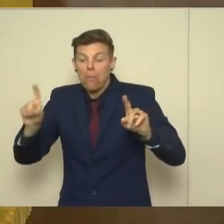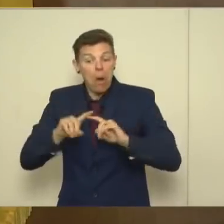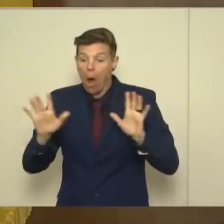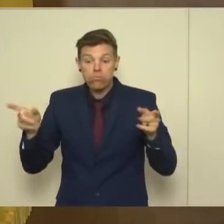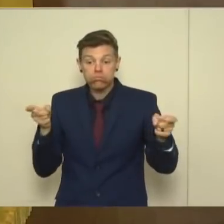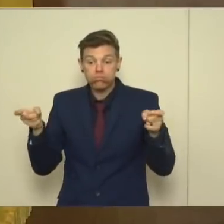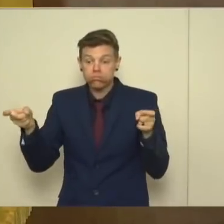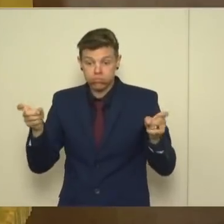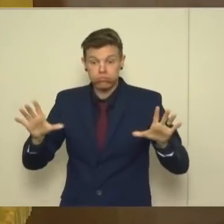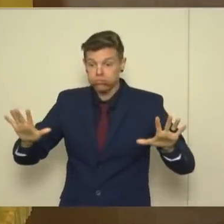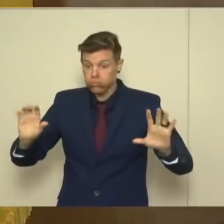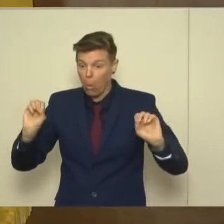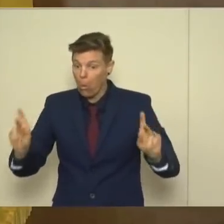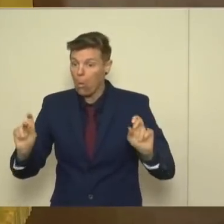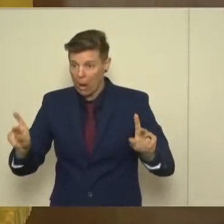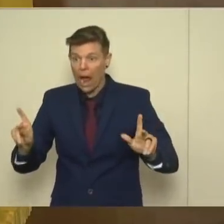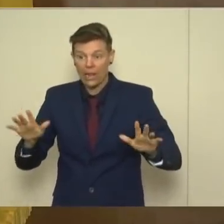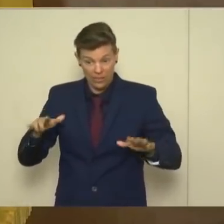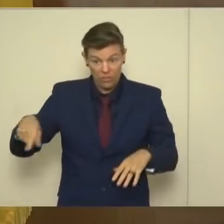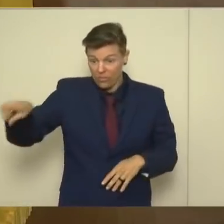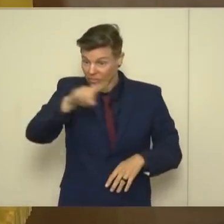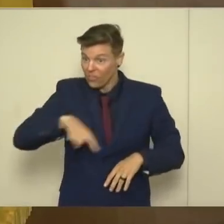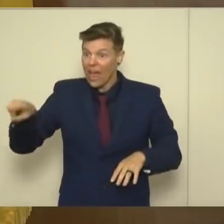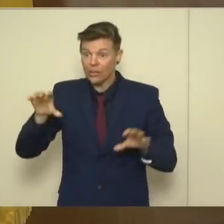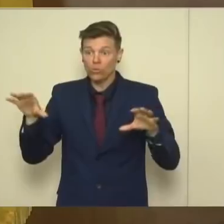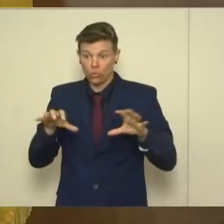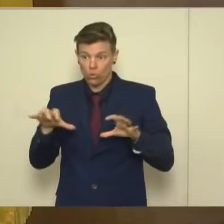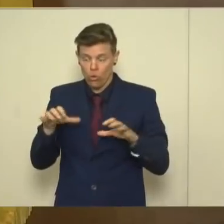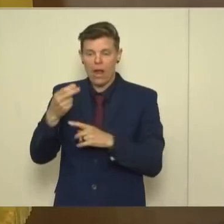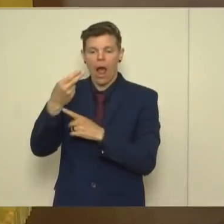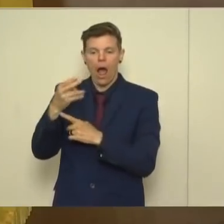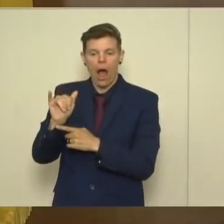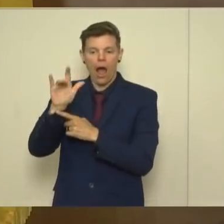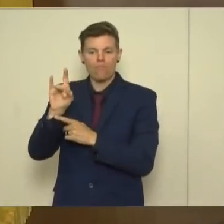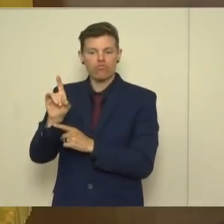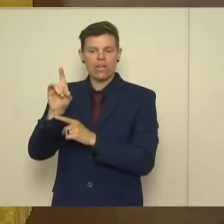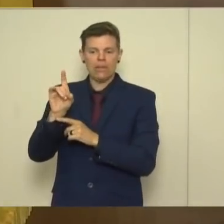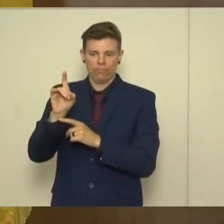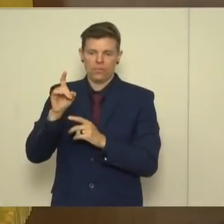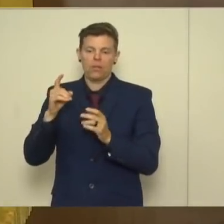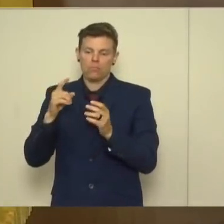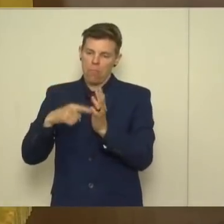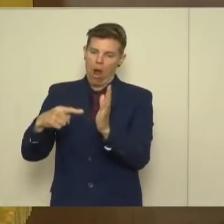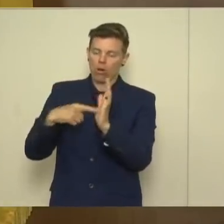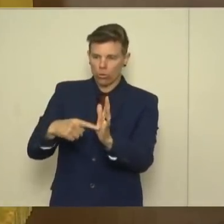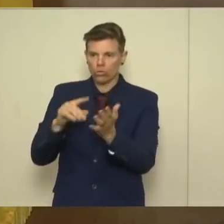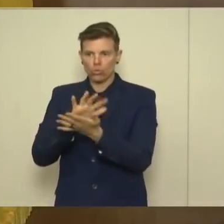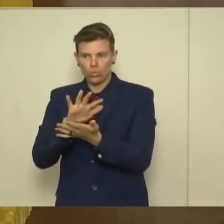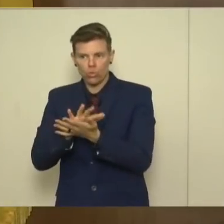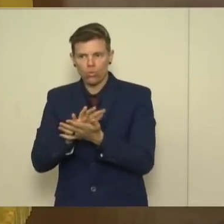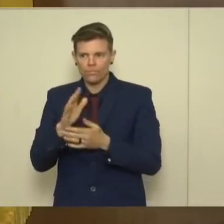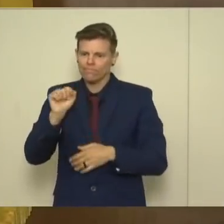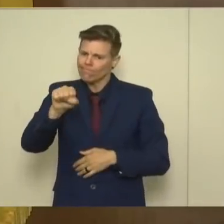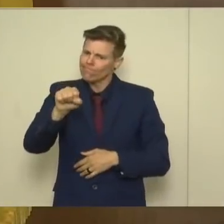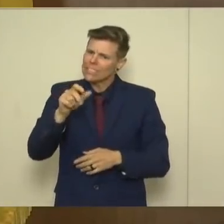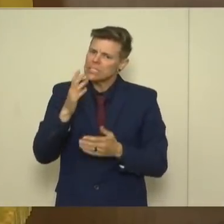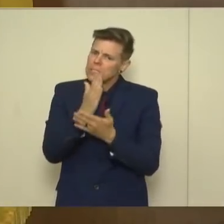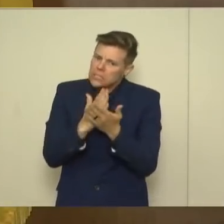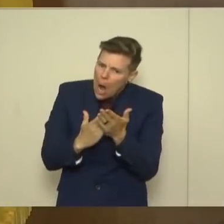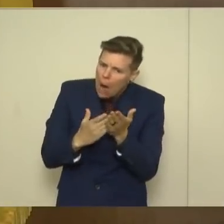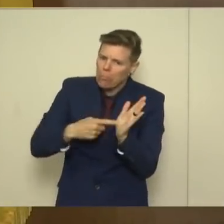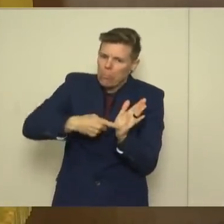kind of hybrid models where there are clearly some in-person required educational aspects,